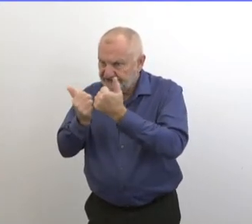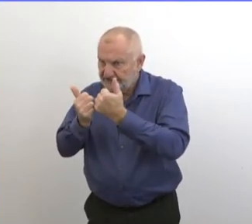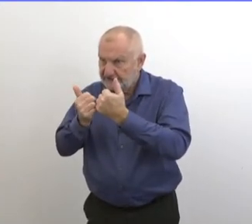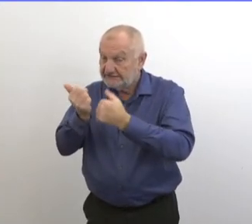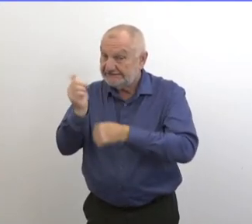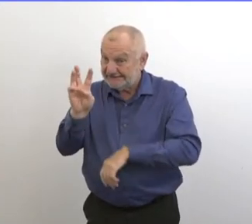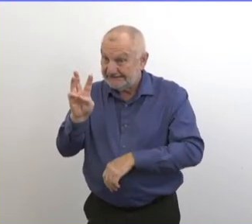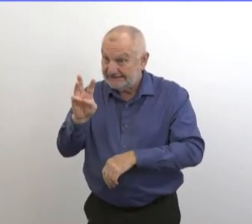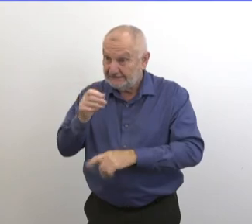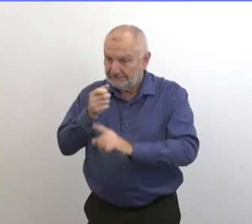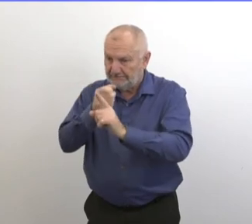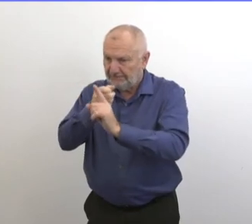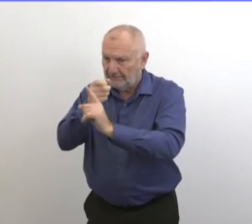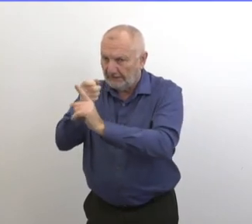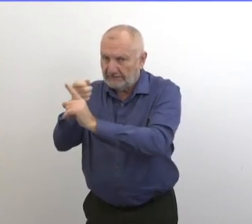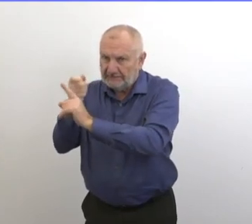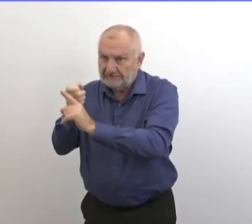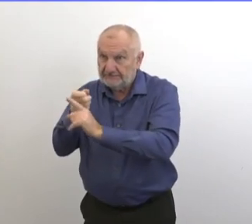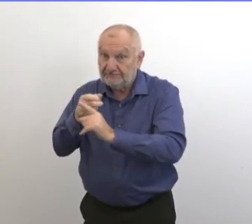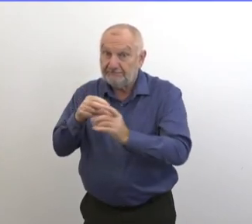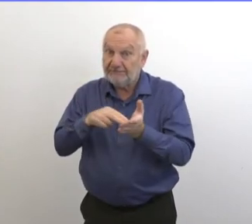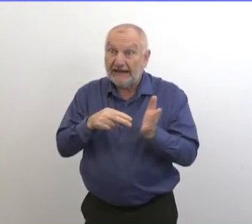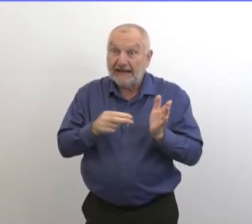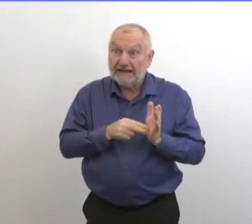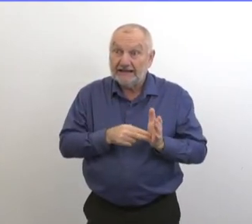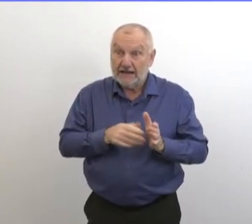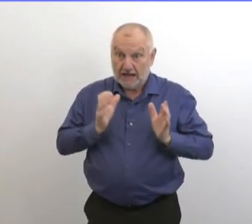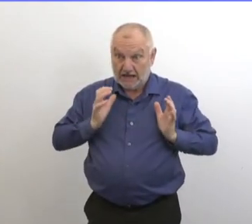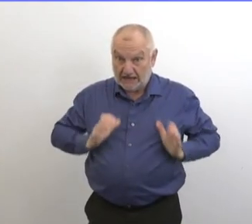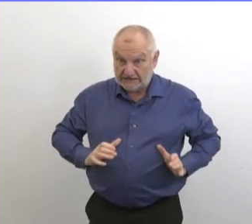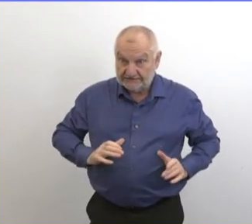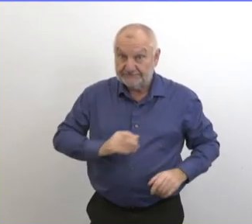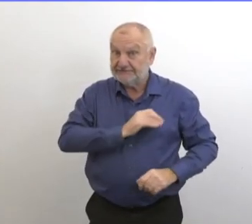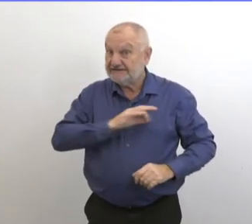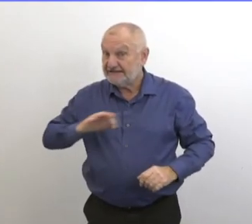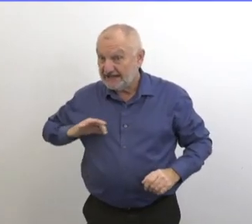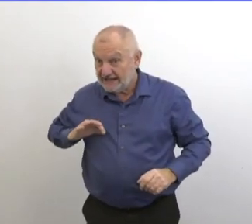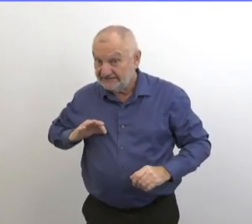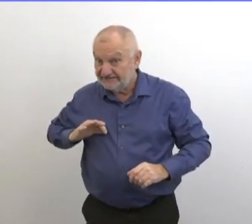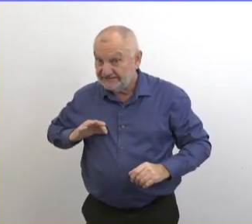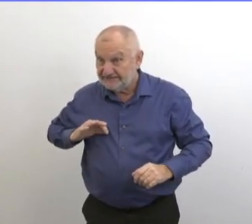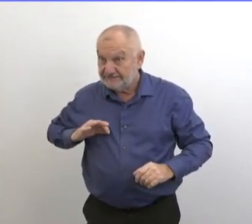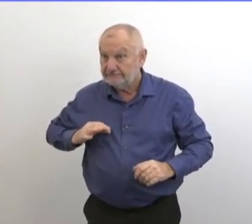that's both staff and clients as well who